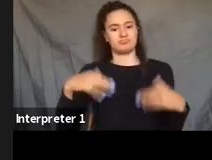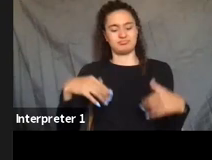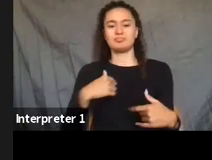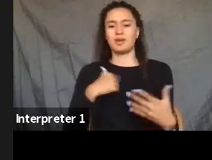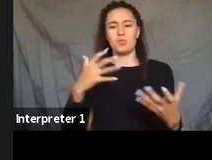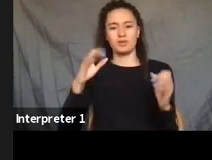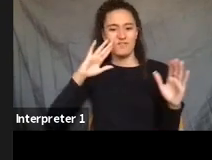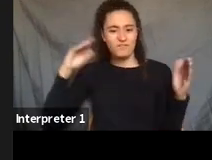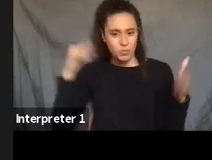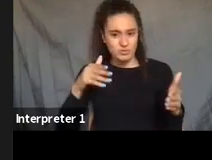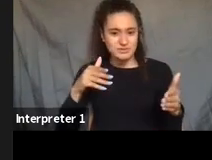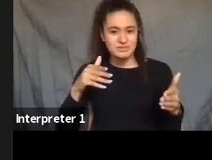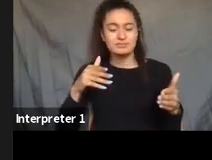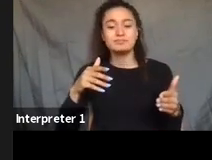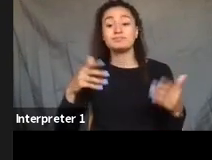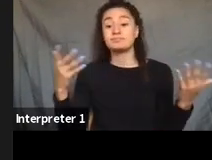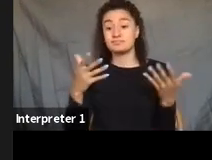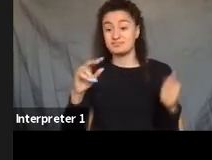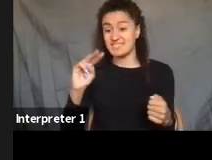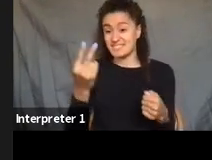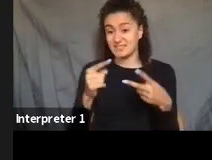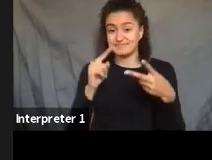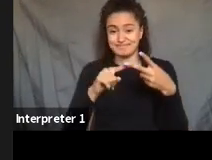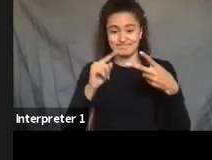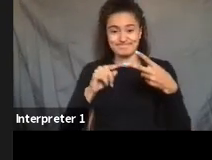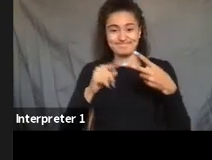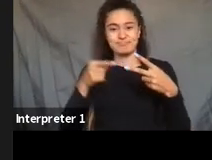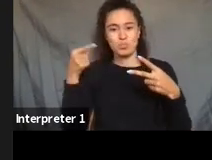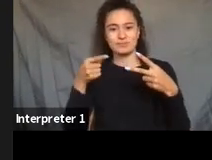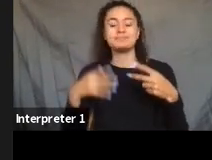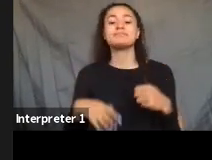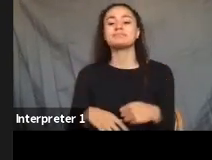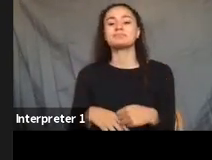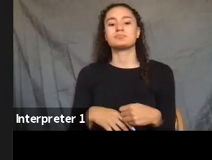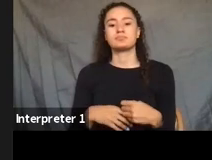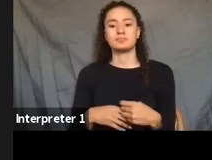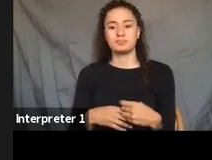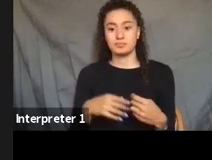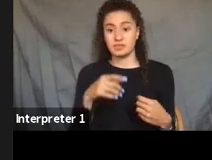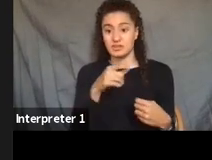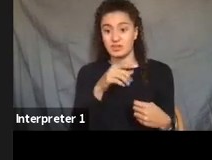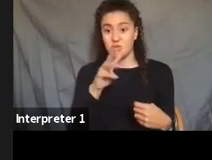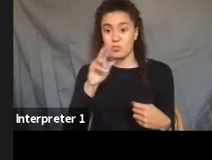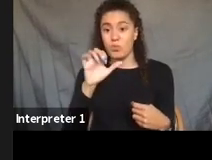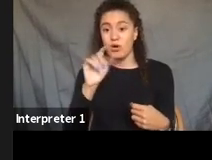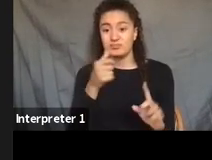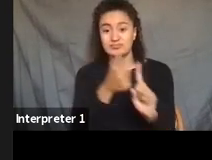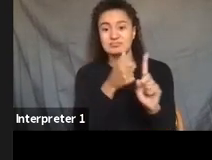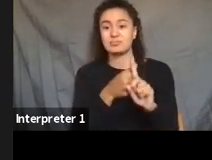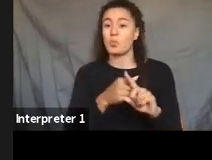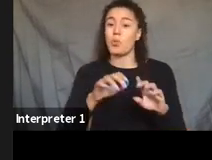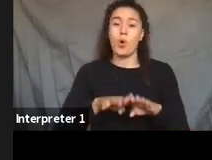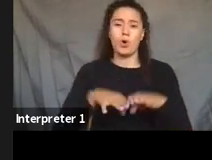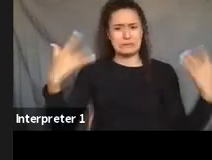to focus on the second point. So Walt opened the doors too soon, and Disneyland had